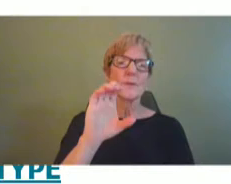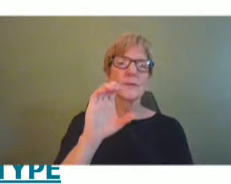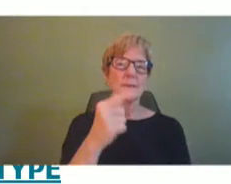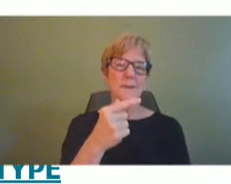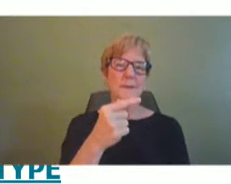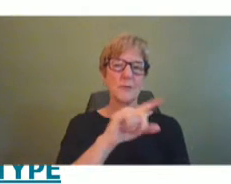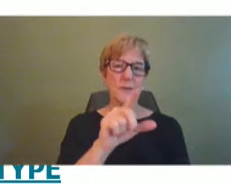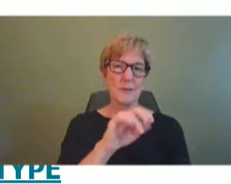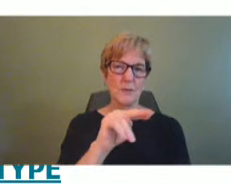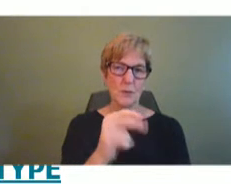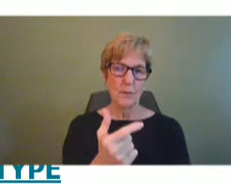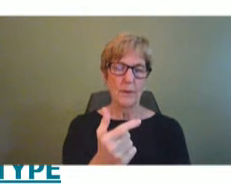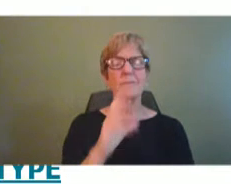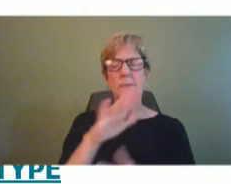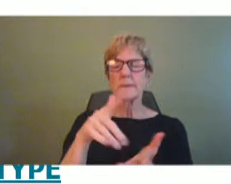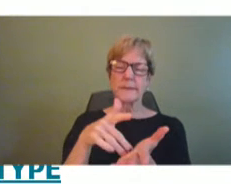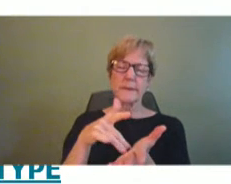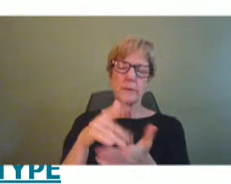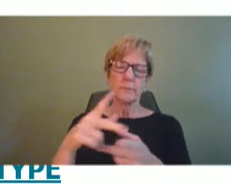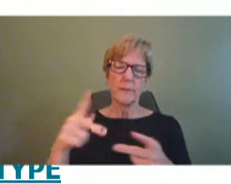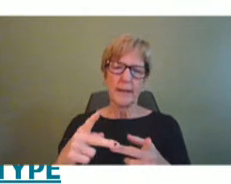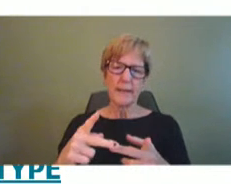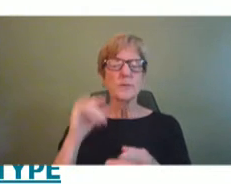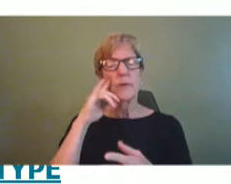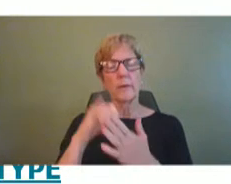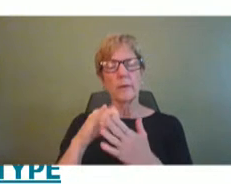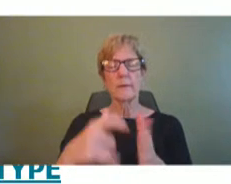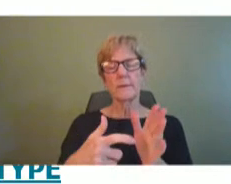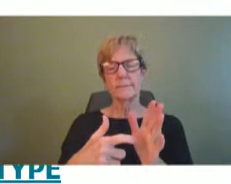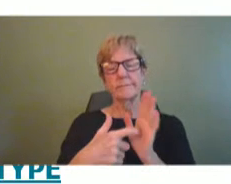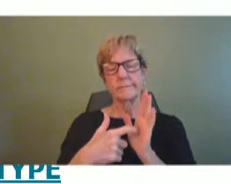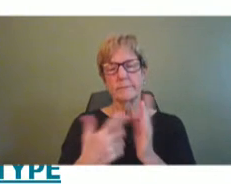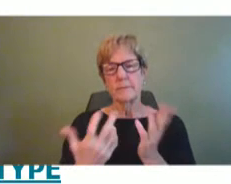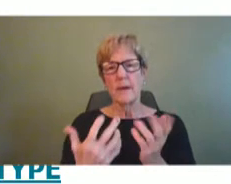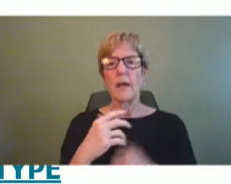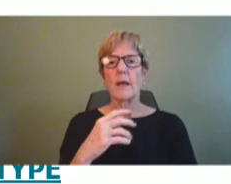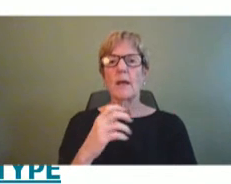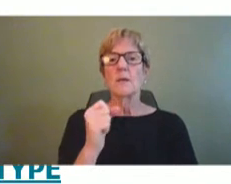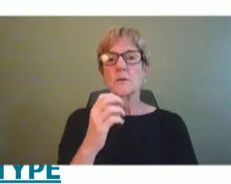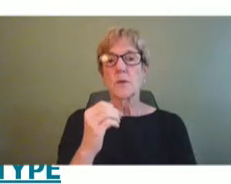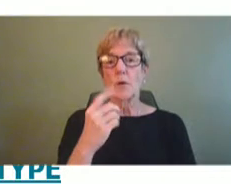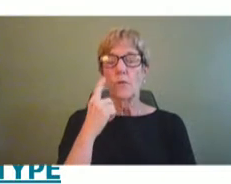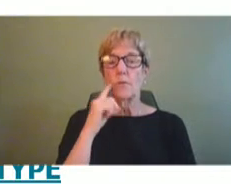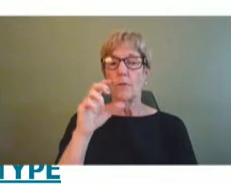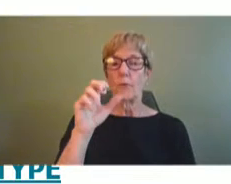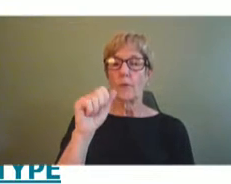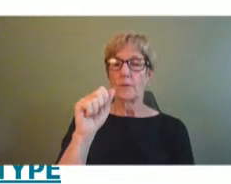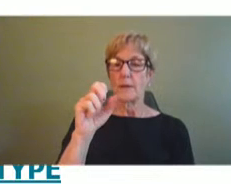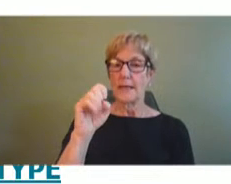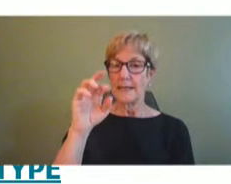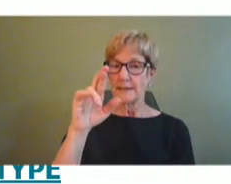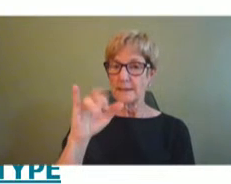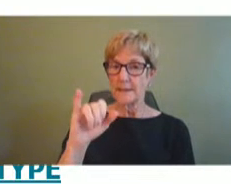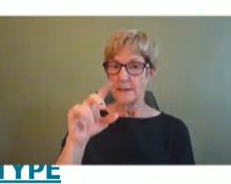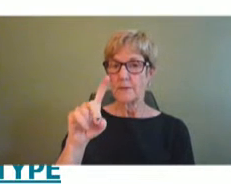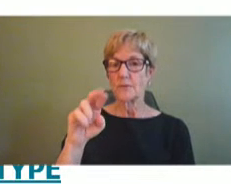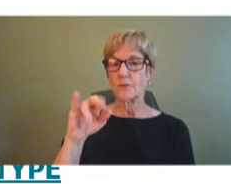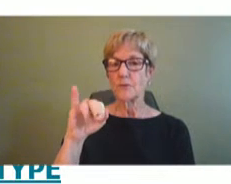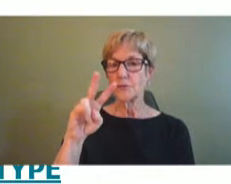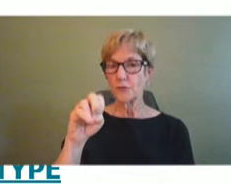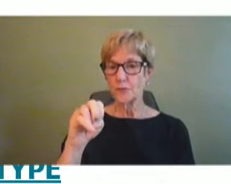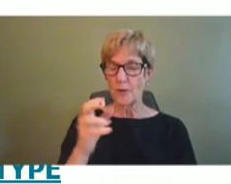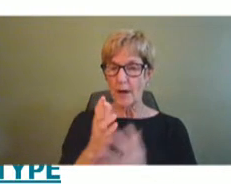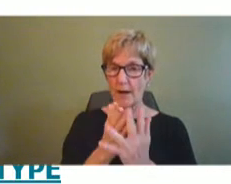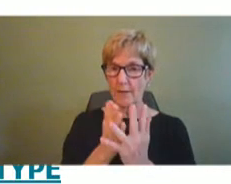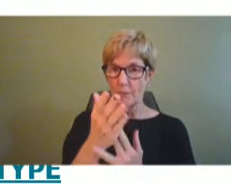center's Place type were necessary so for accessory drive-thru drive-thru Windows this would be